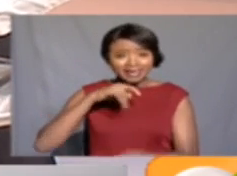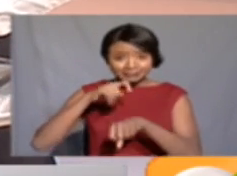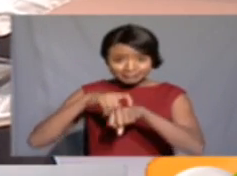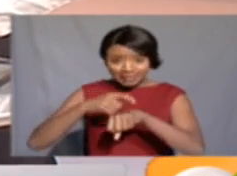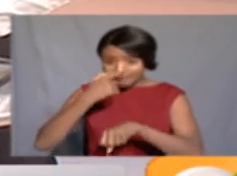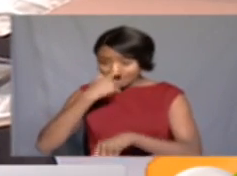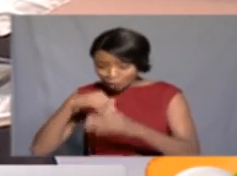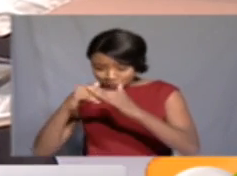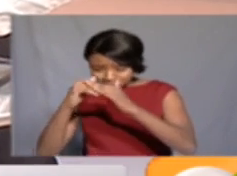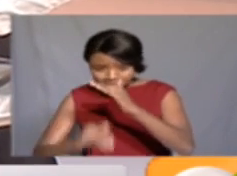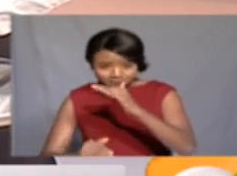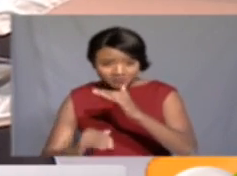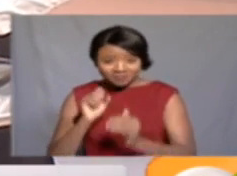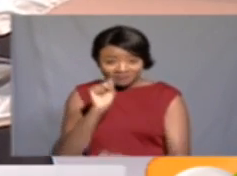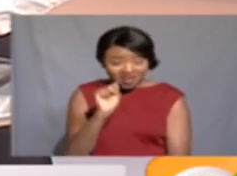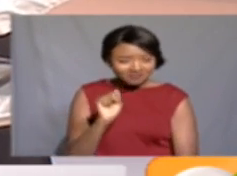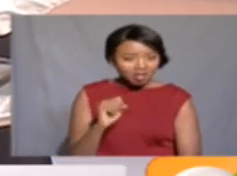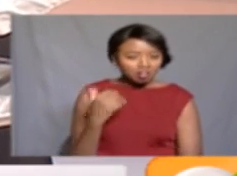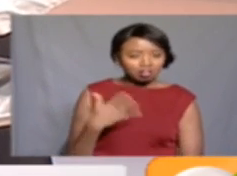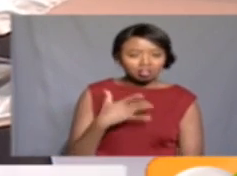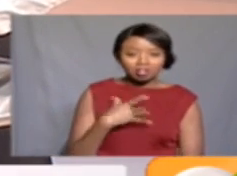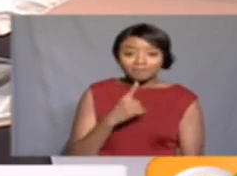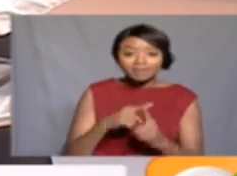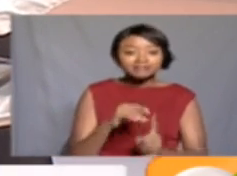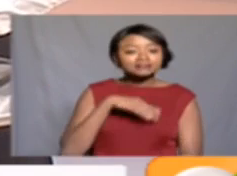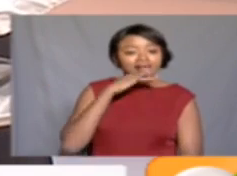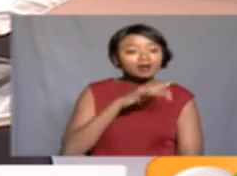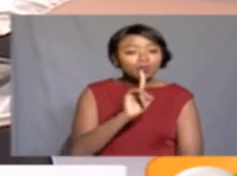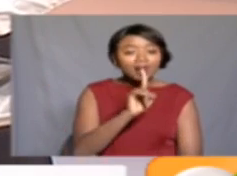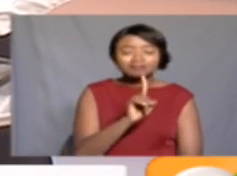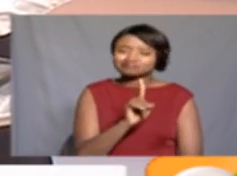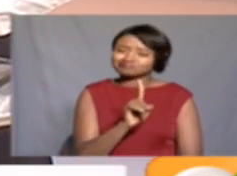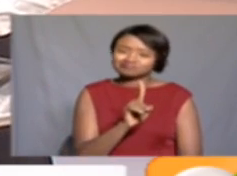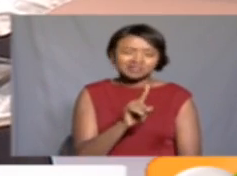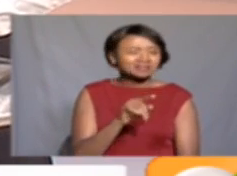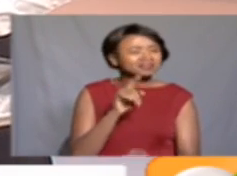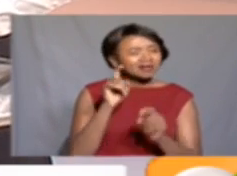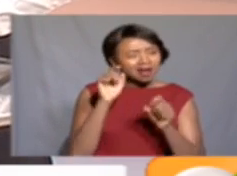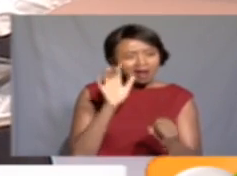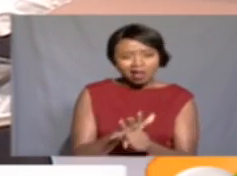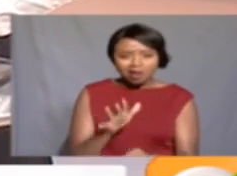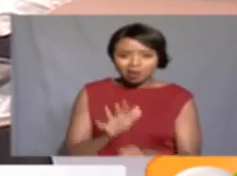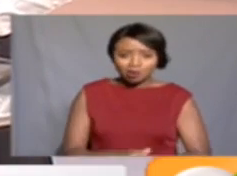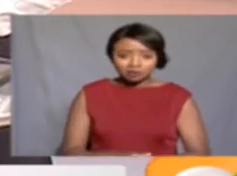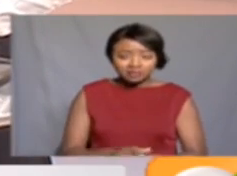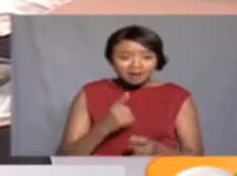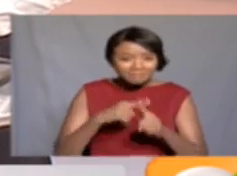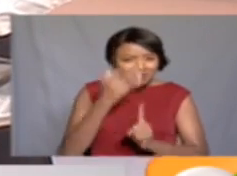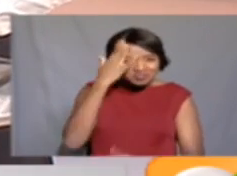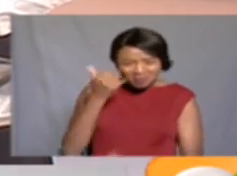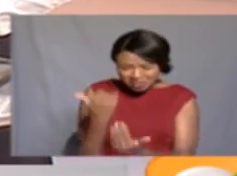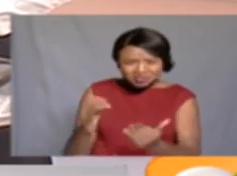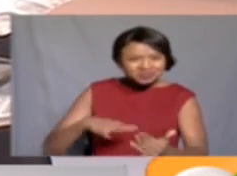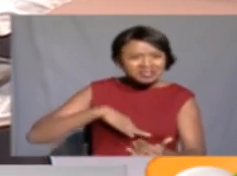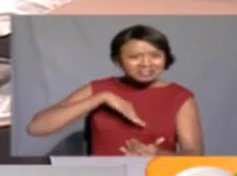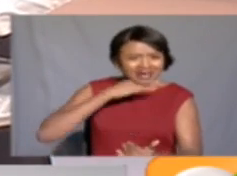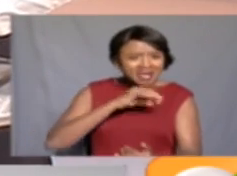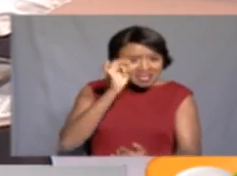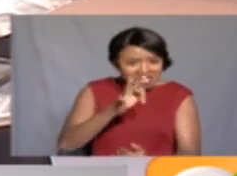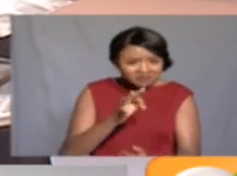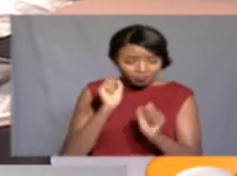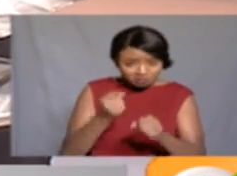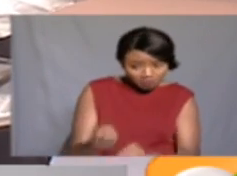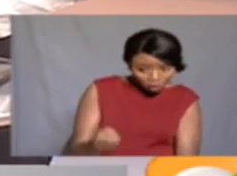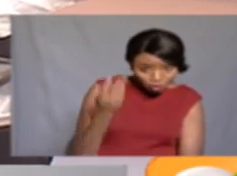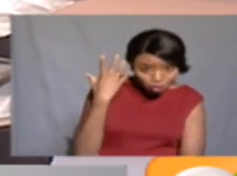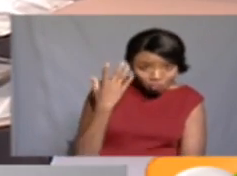pneumonia death is one too many. But why should children die of a disease that can be prevented, diagnosed, and